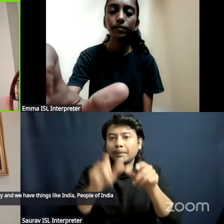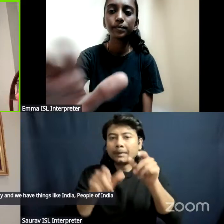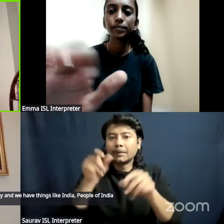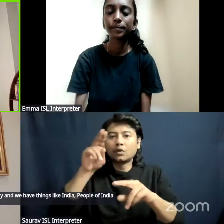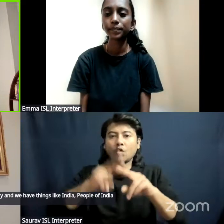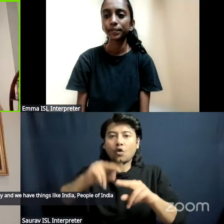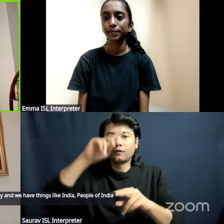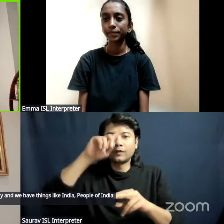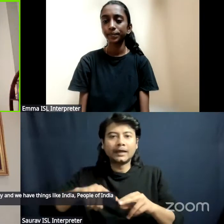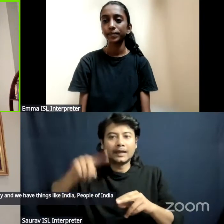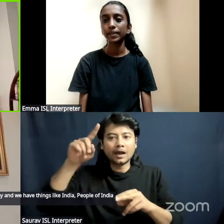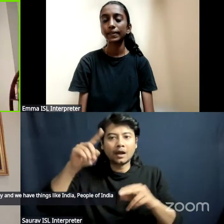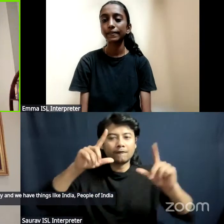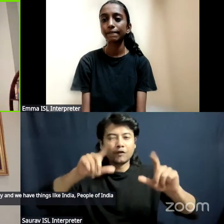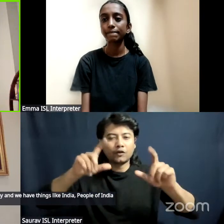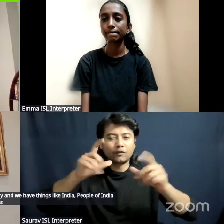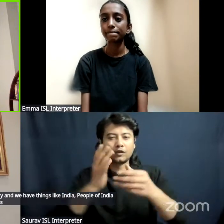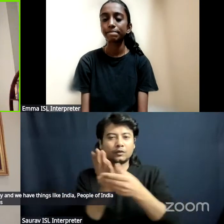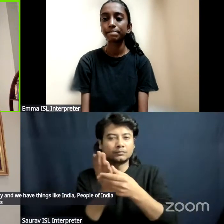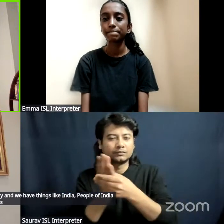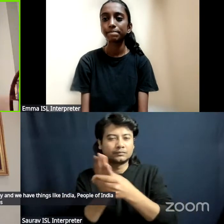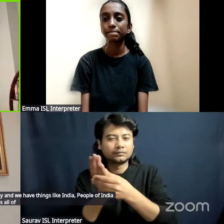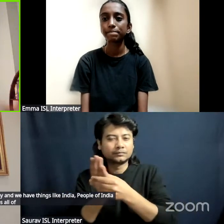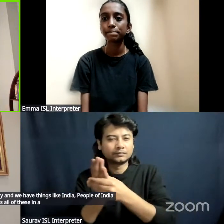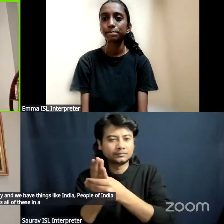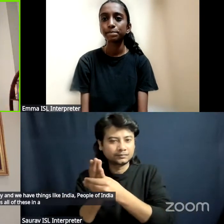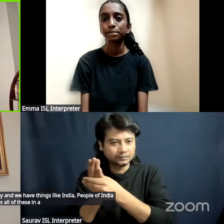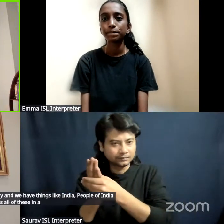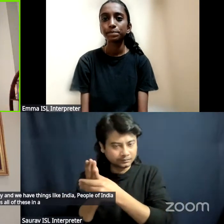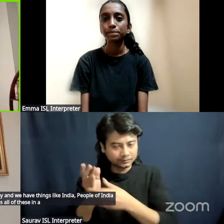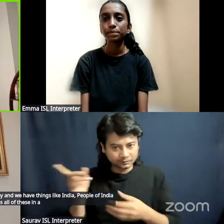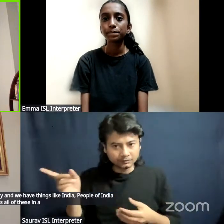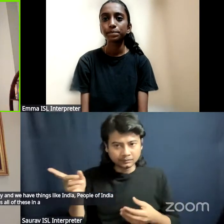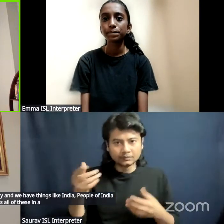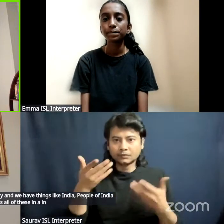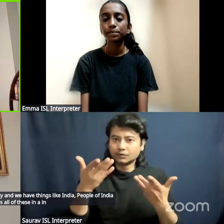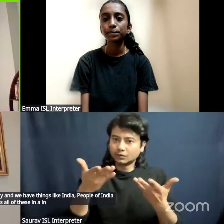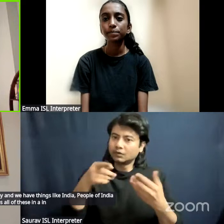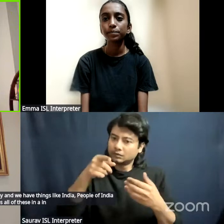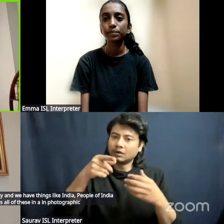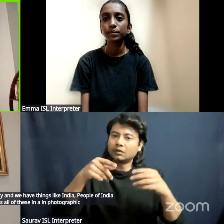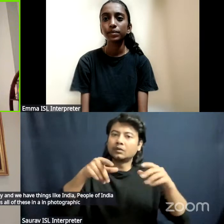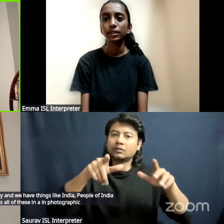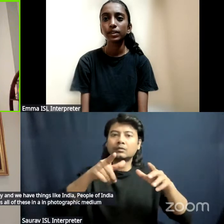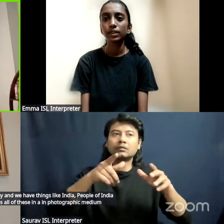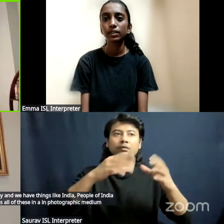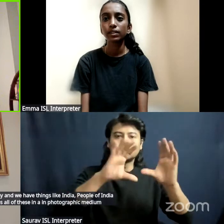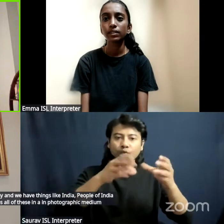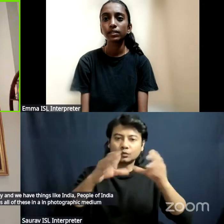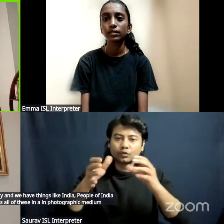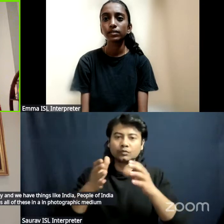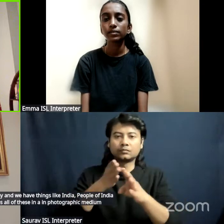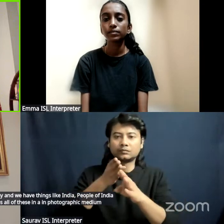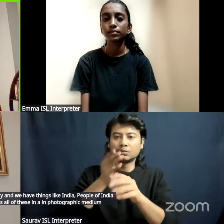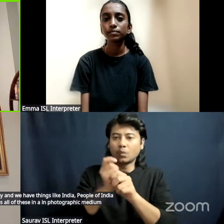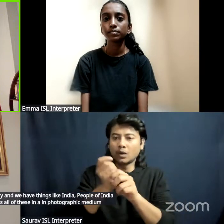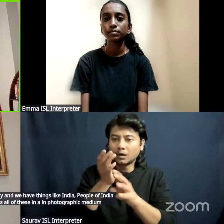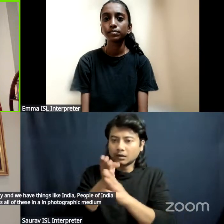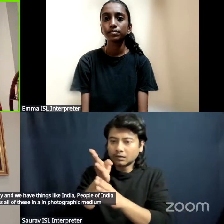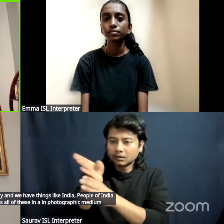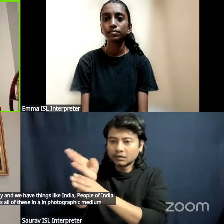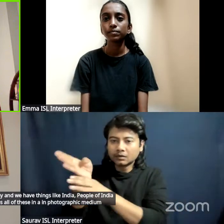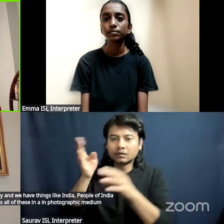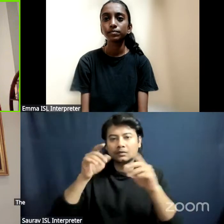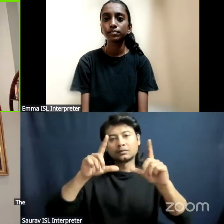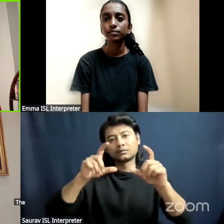of categorizes all of these in photographic medium. So the paintings,